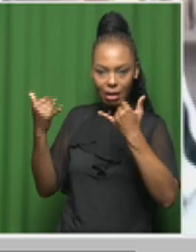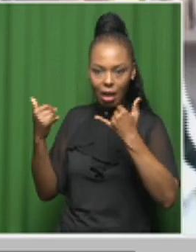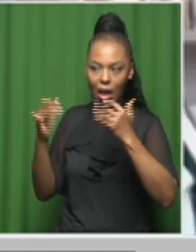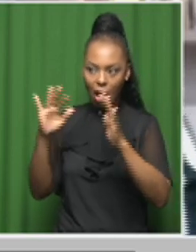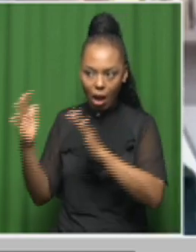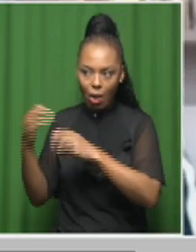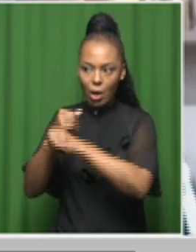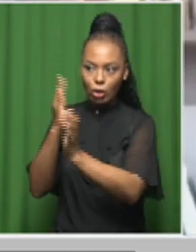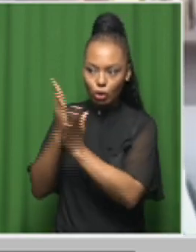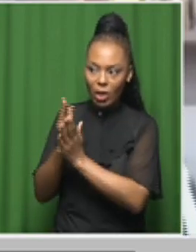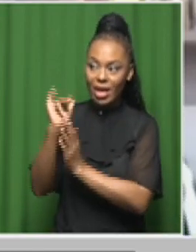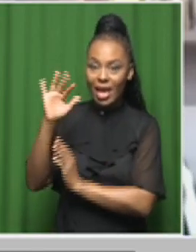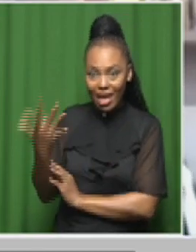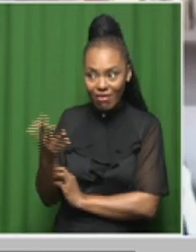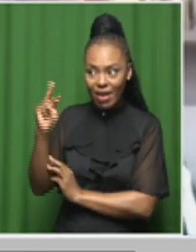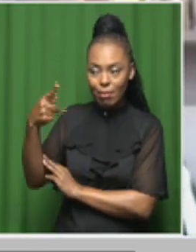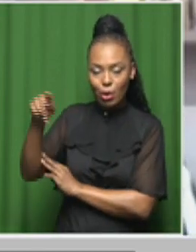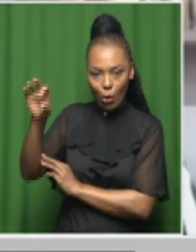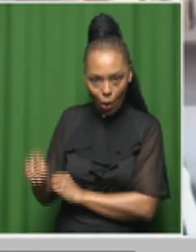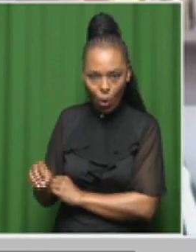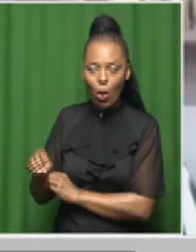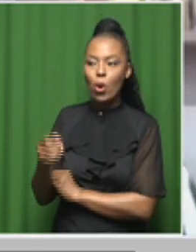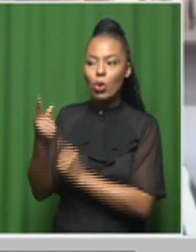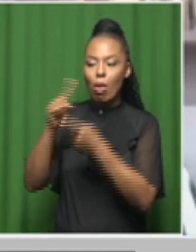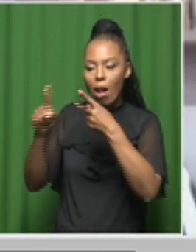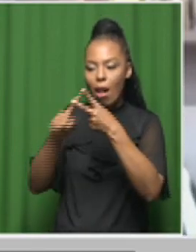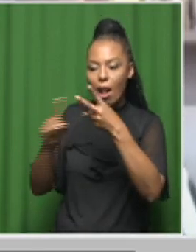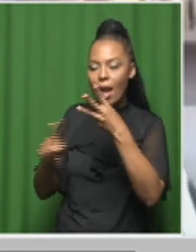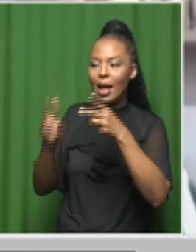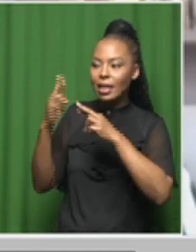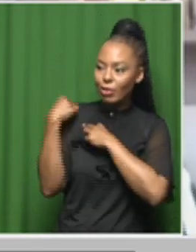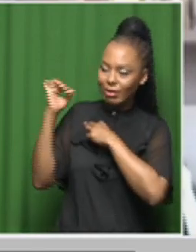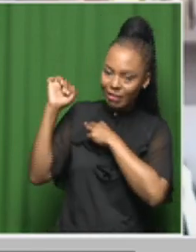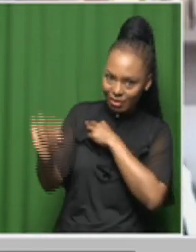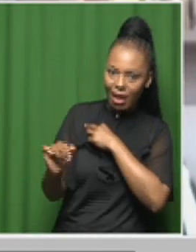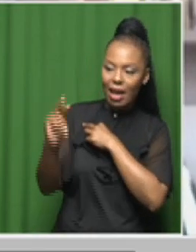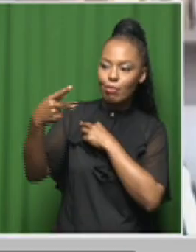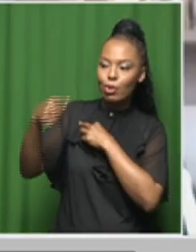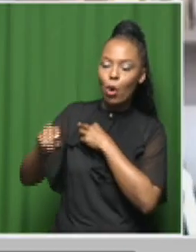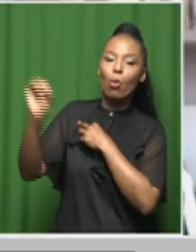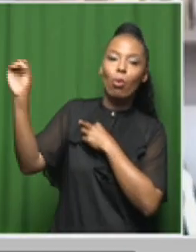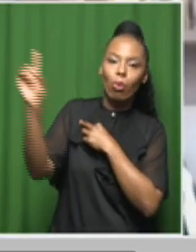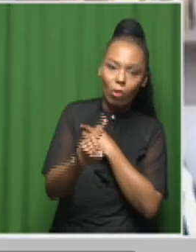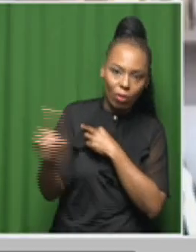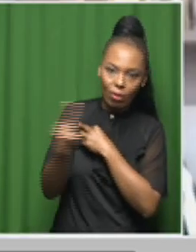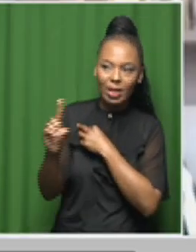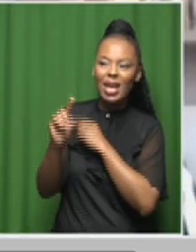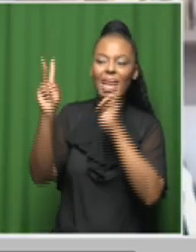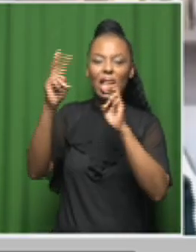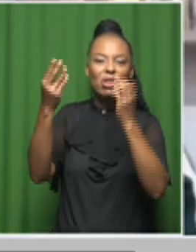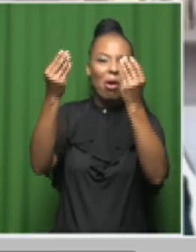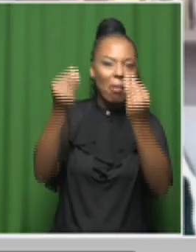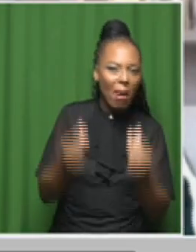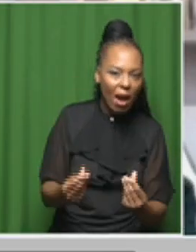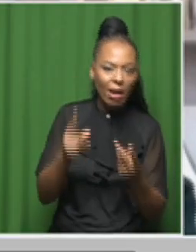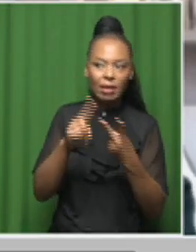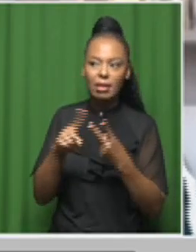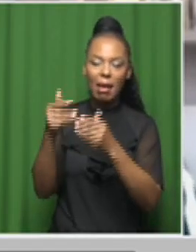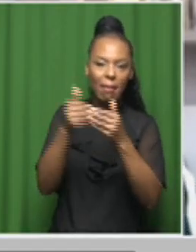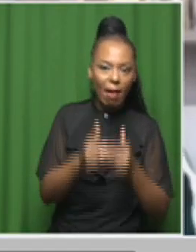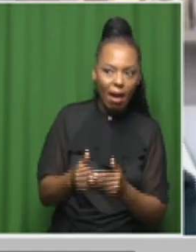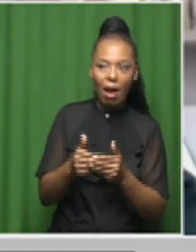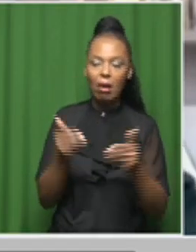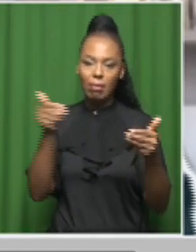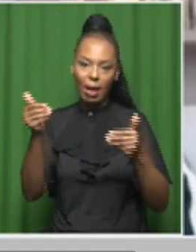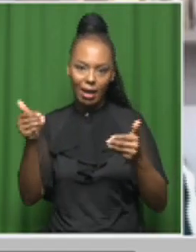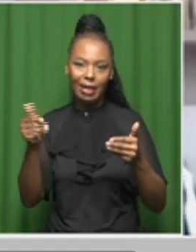a member of an organization. What are your responsibility when it comes to financially and duty of care? I have